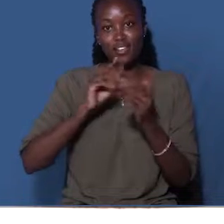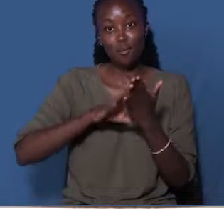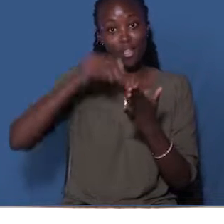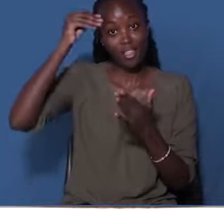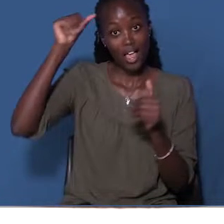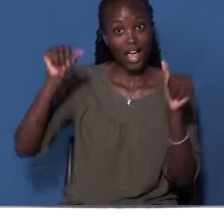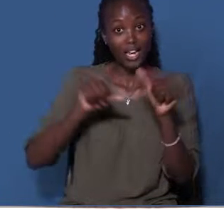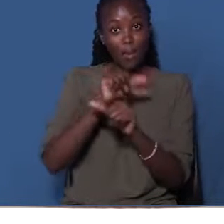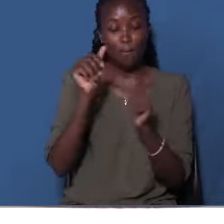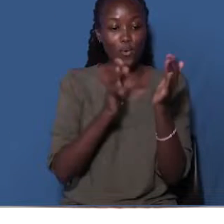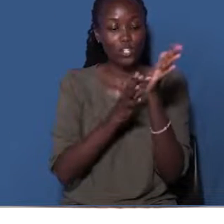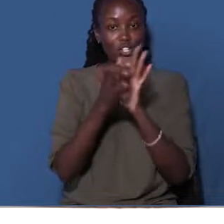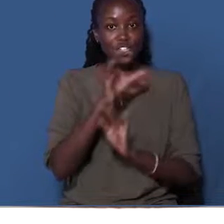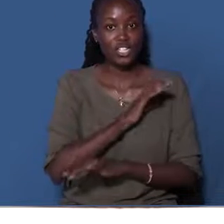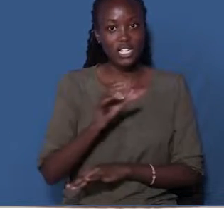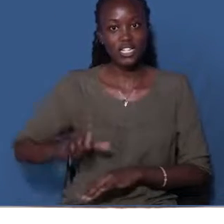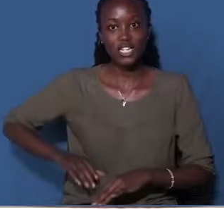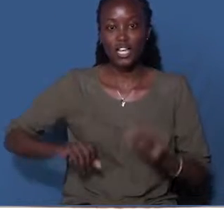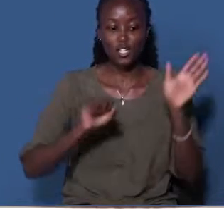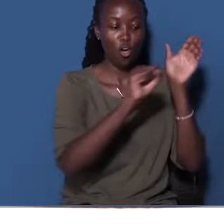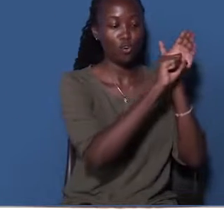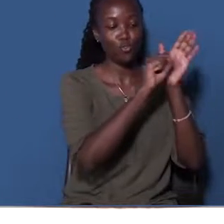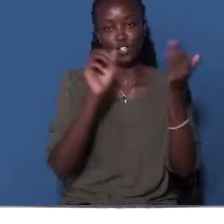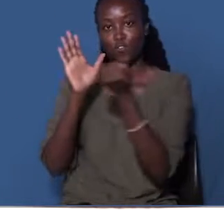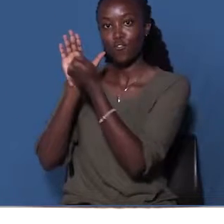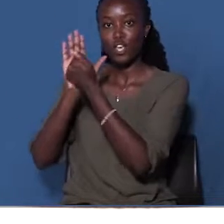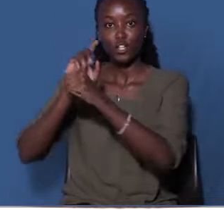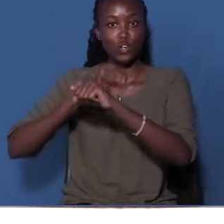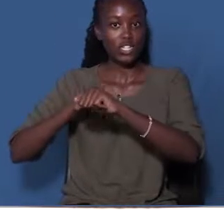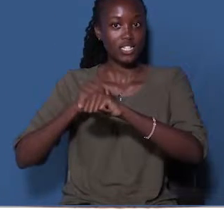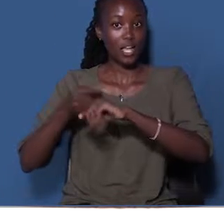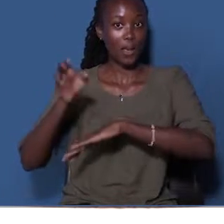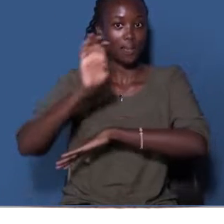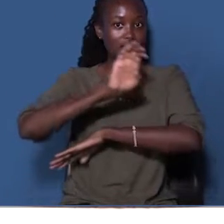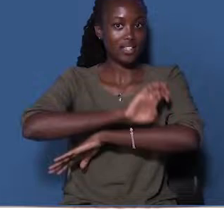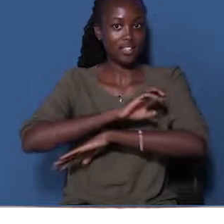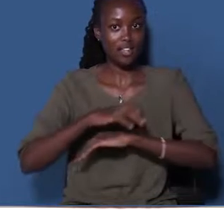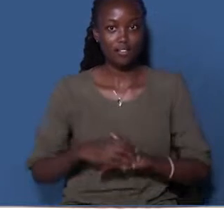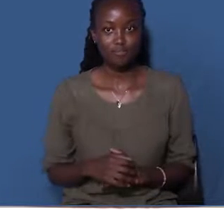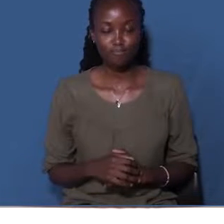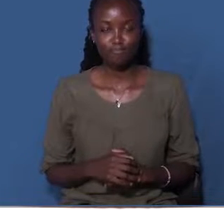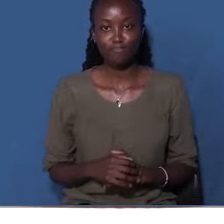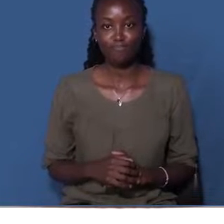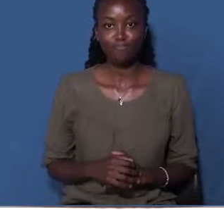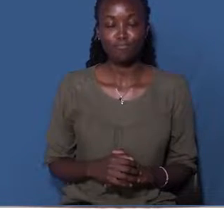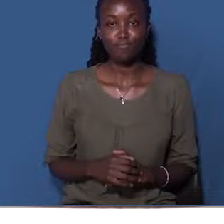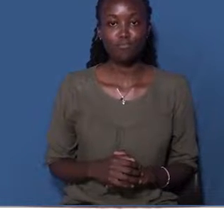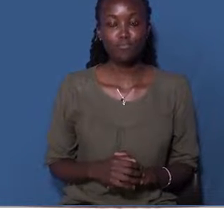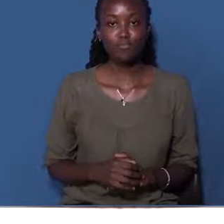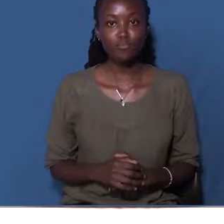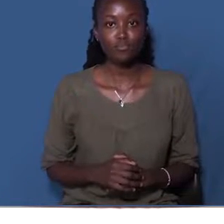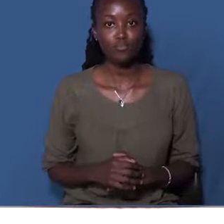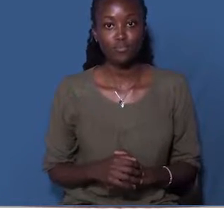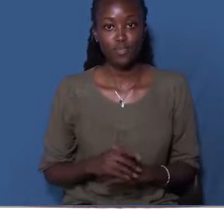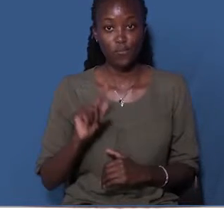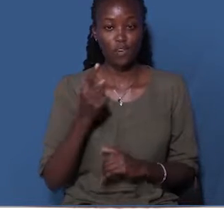on the crucifixion of Christ this Easter. It's been a great time together. Allow me to pray